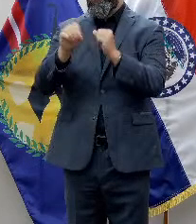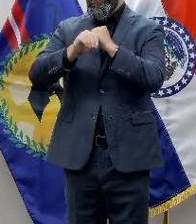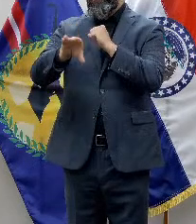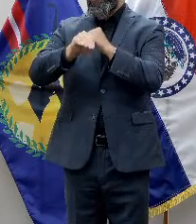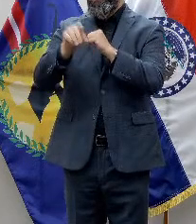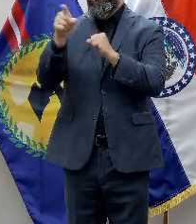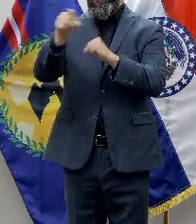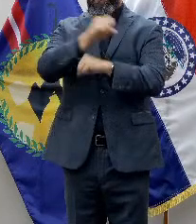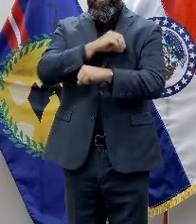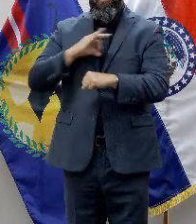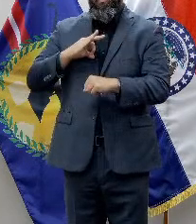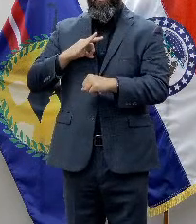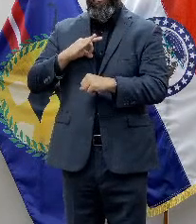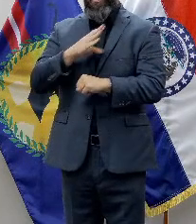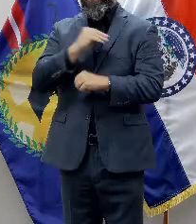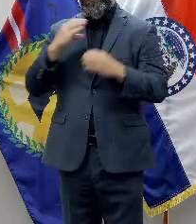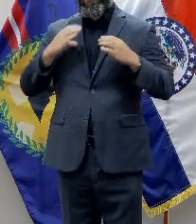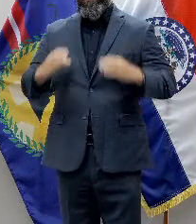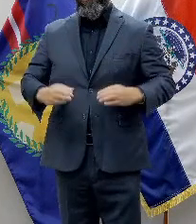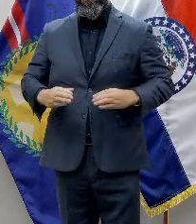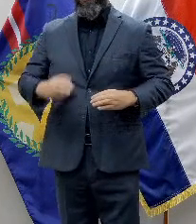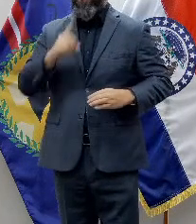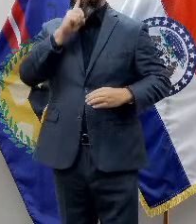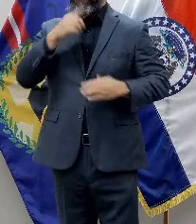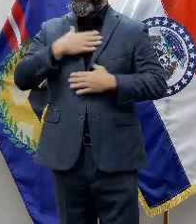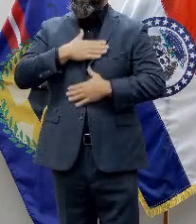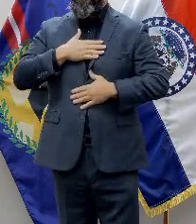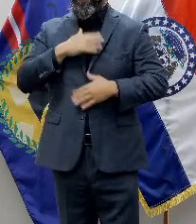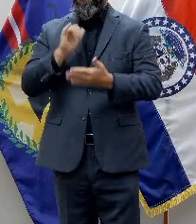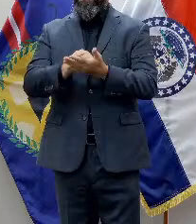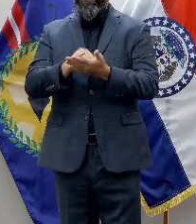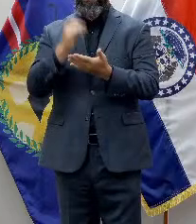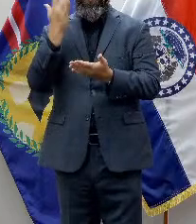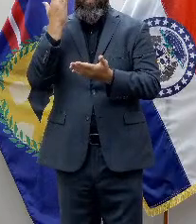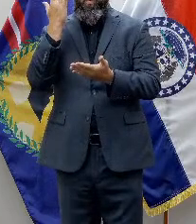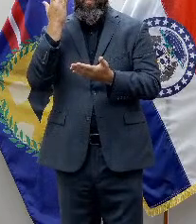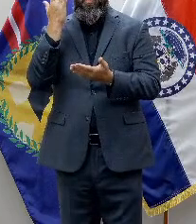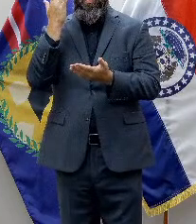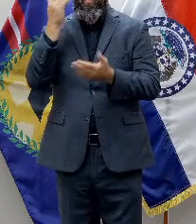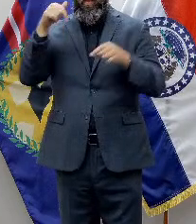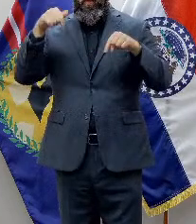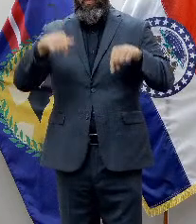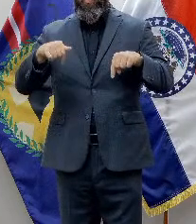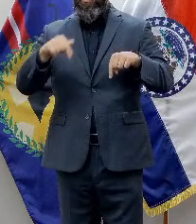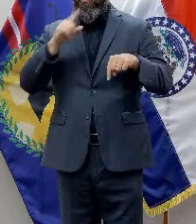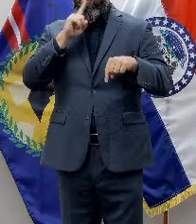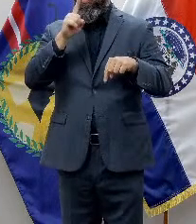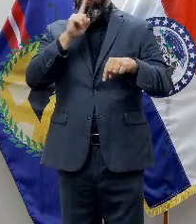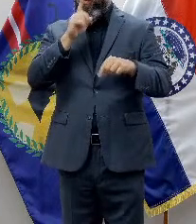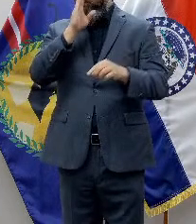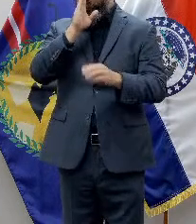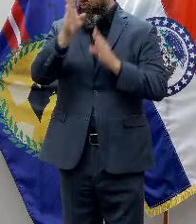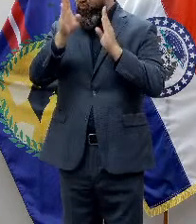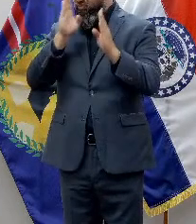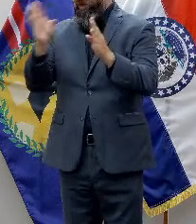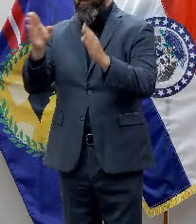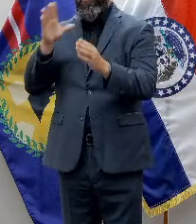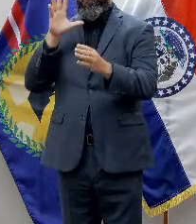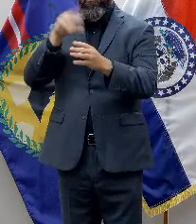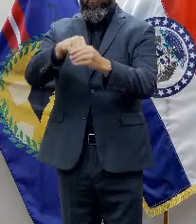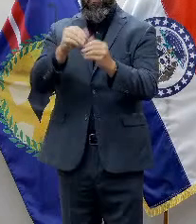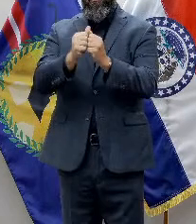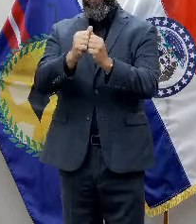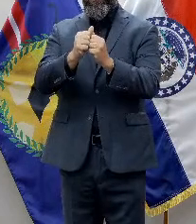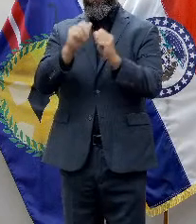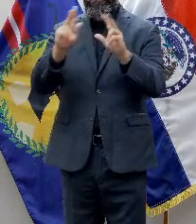their community and their customers. So we really appreciate that because, again, this is where we are doing direct engagement with the population